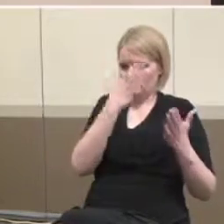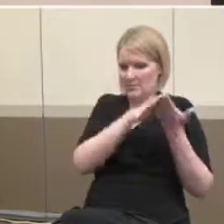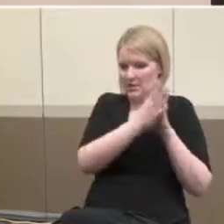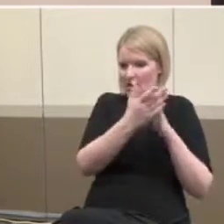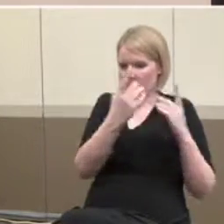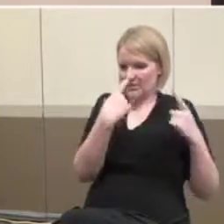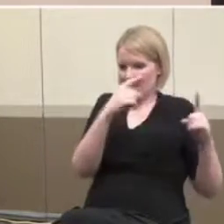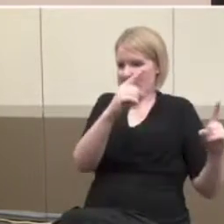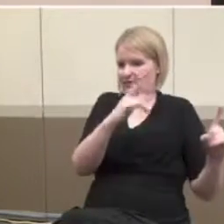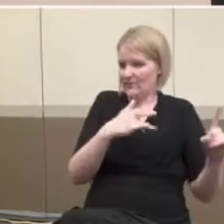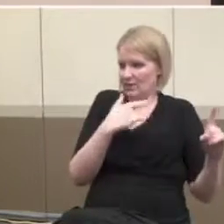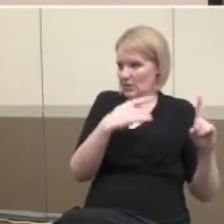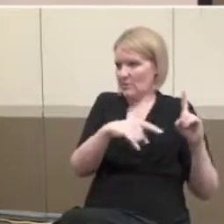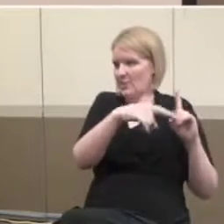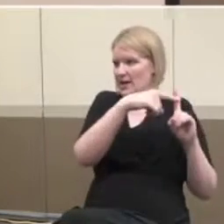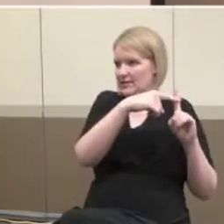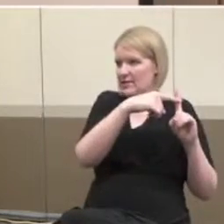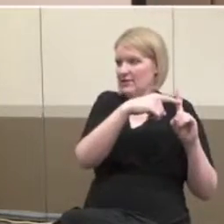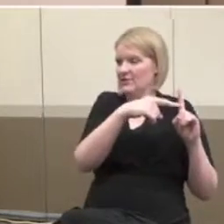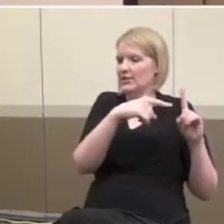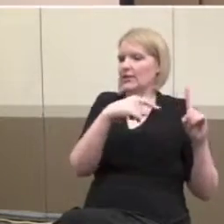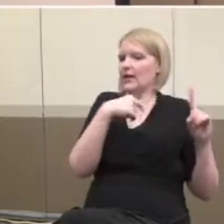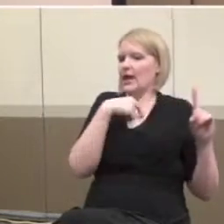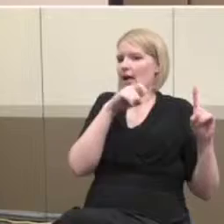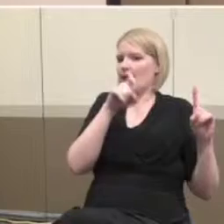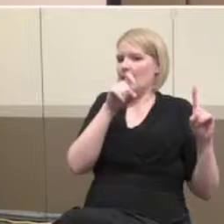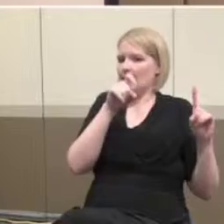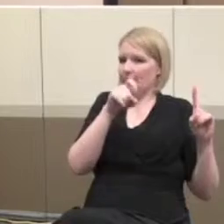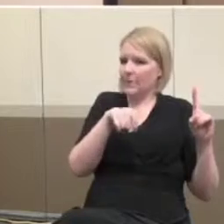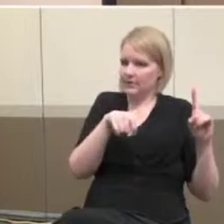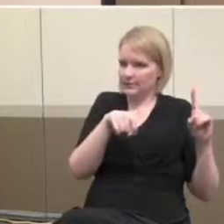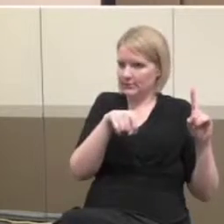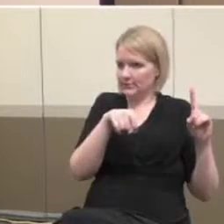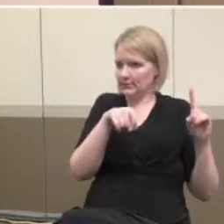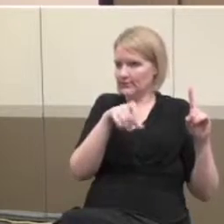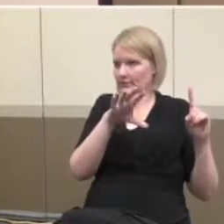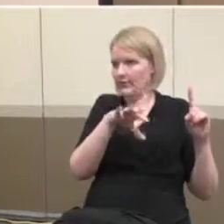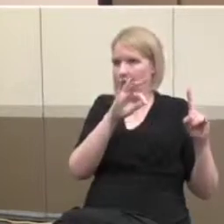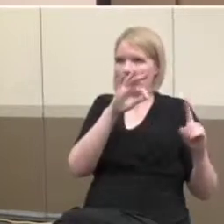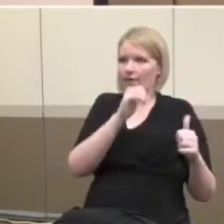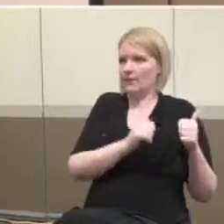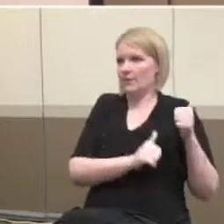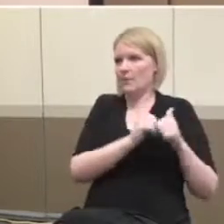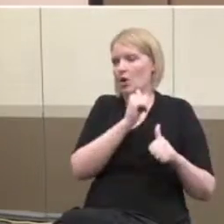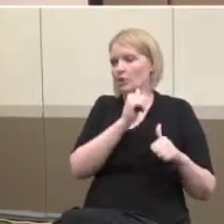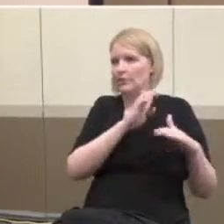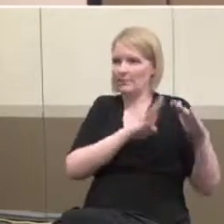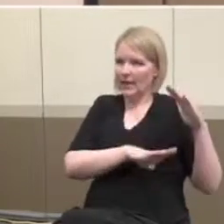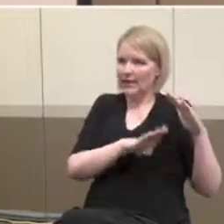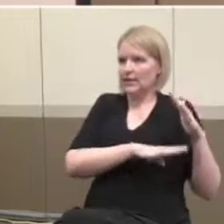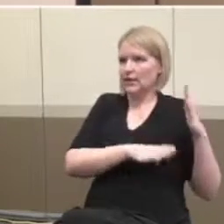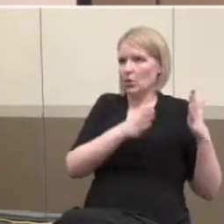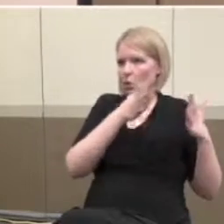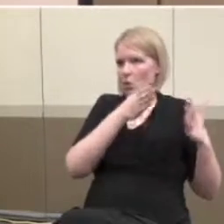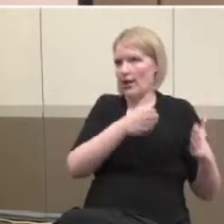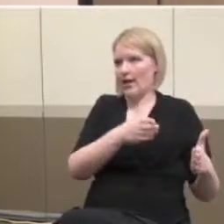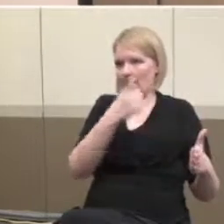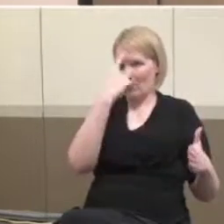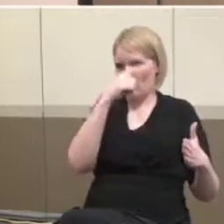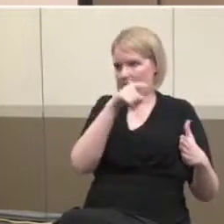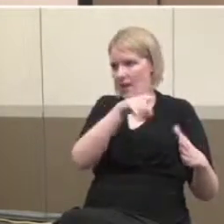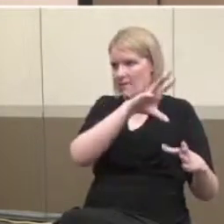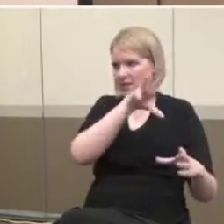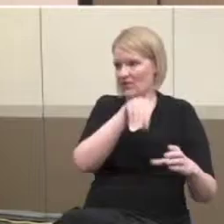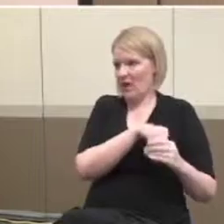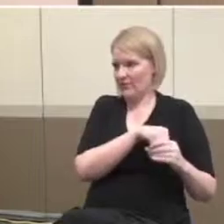feel positive, I have to find the most basic way for them to